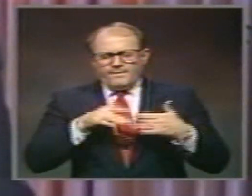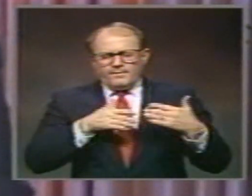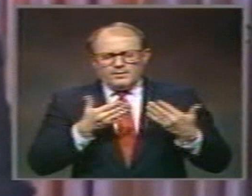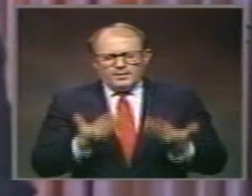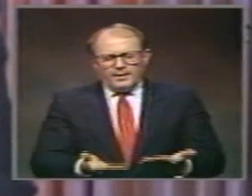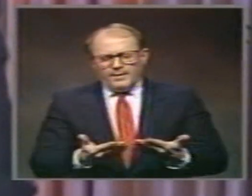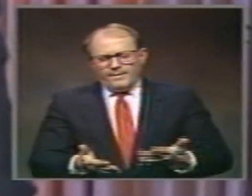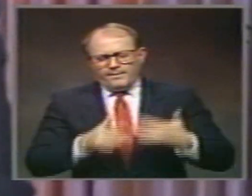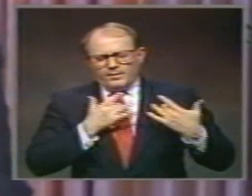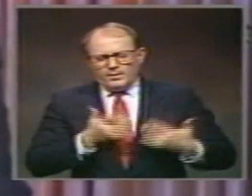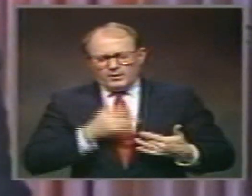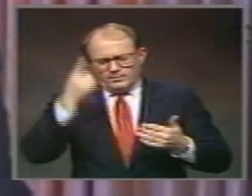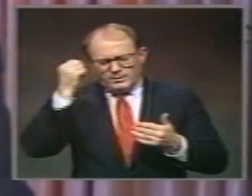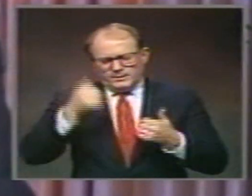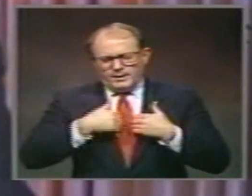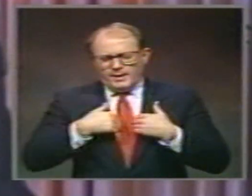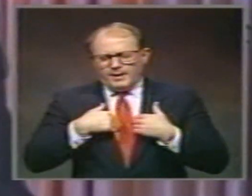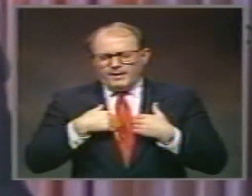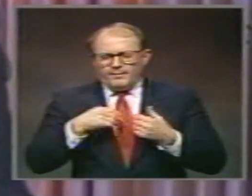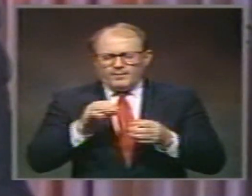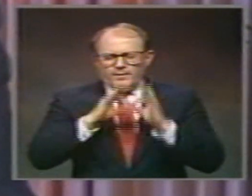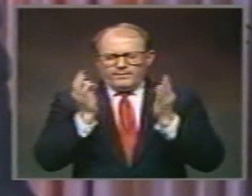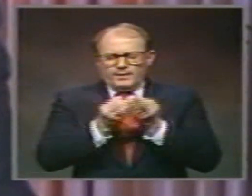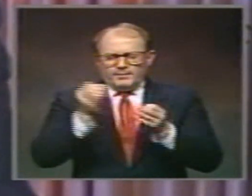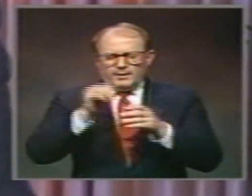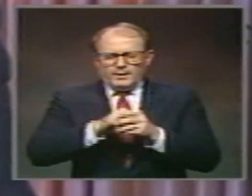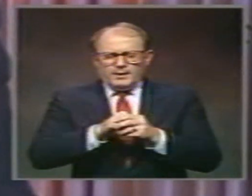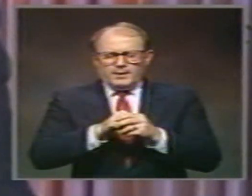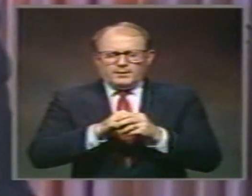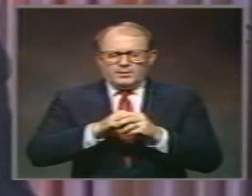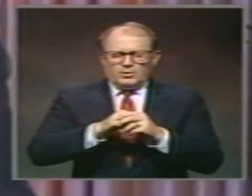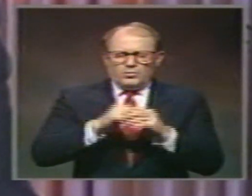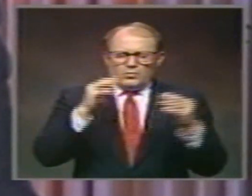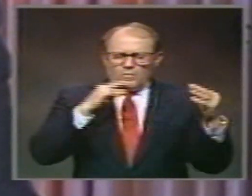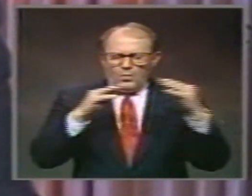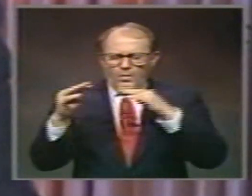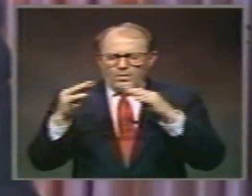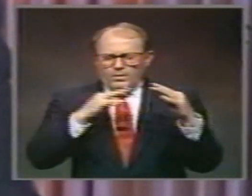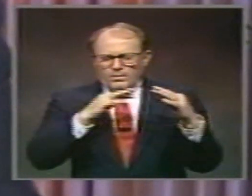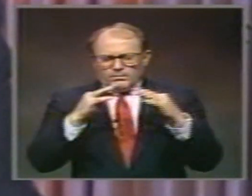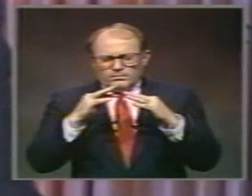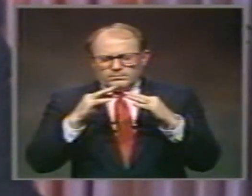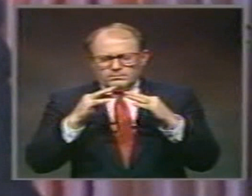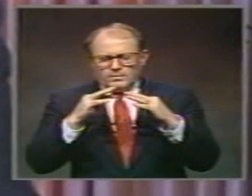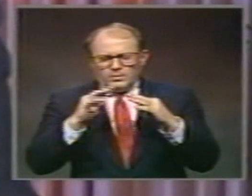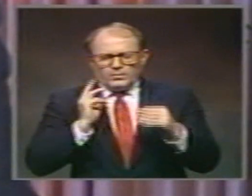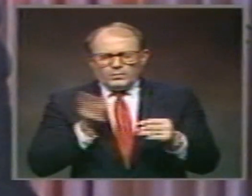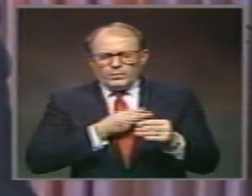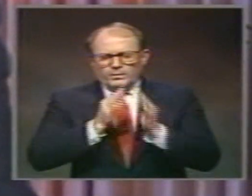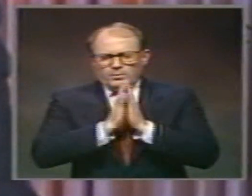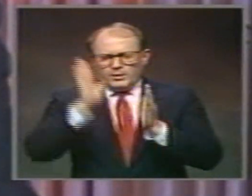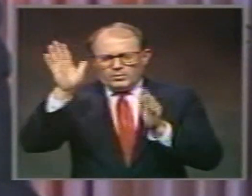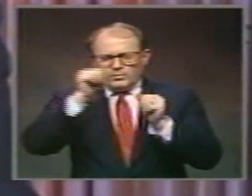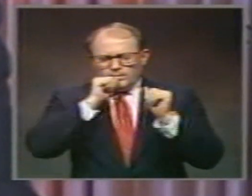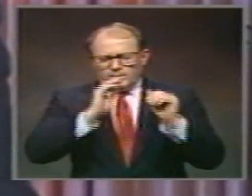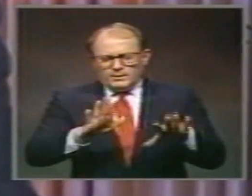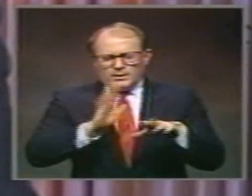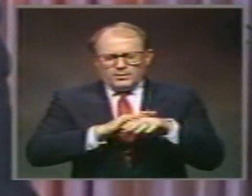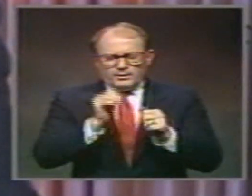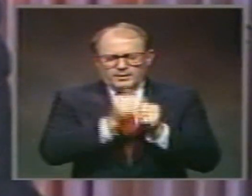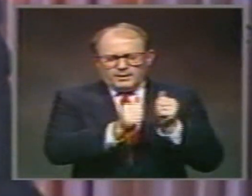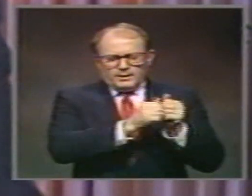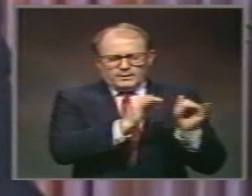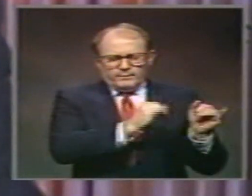because they have loved ones in the battle area and those that are directly involved in the war. We pray your blessings upon each of